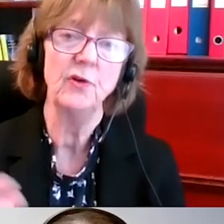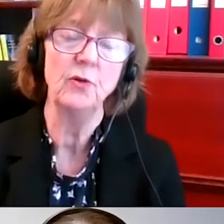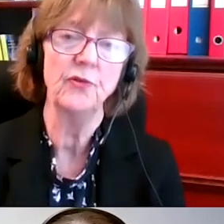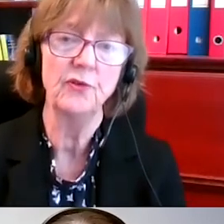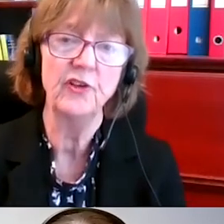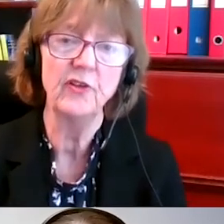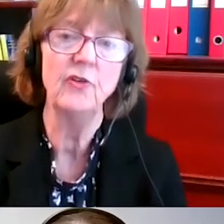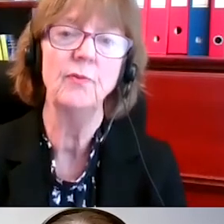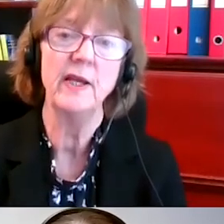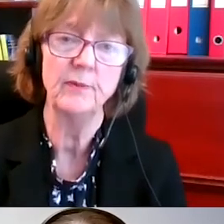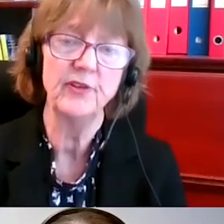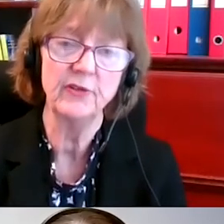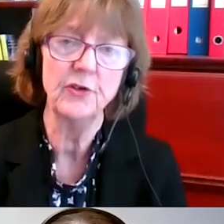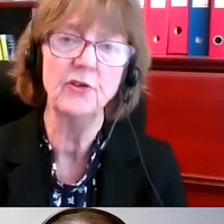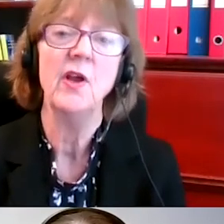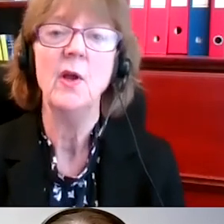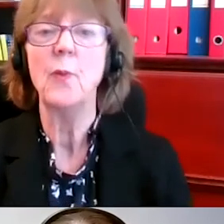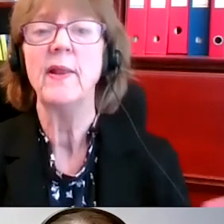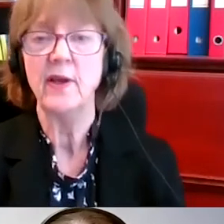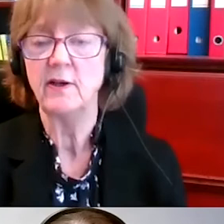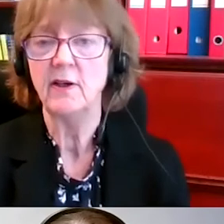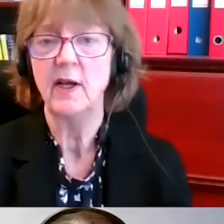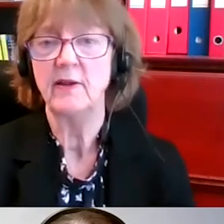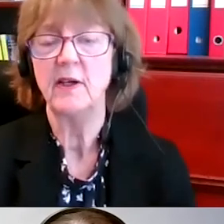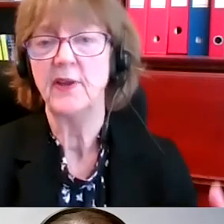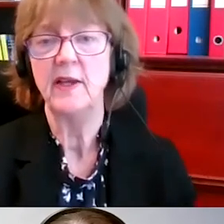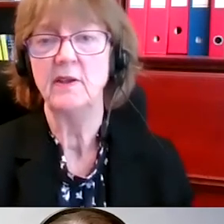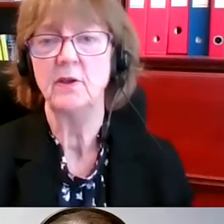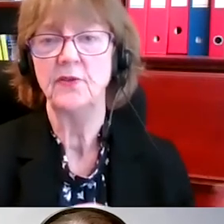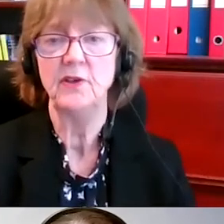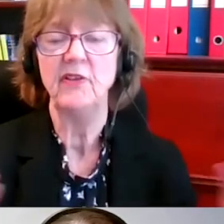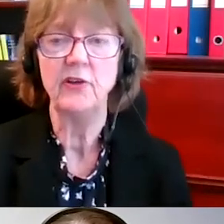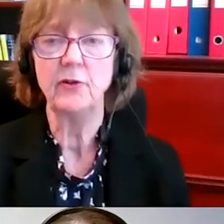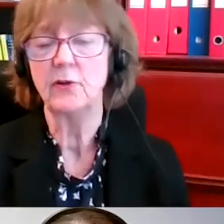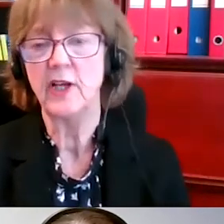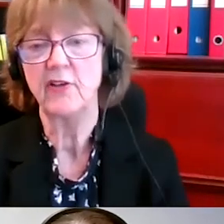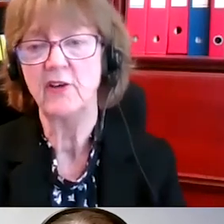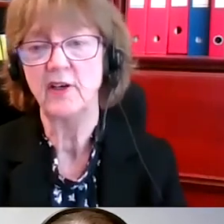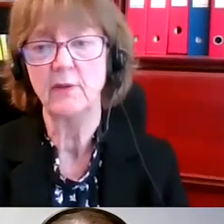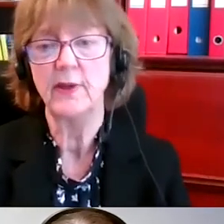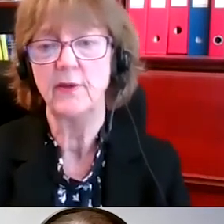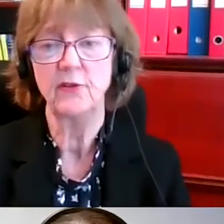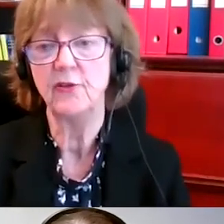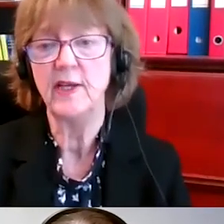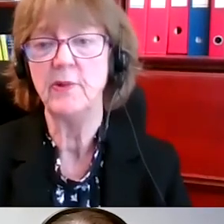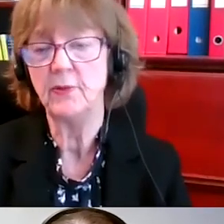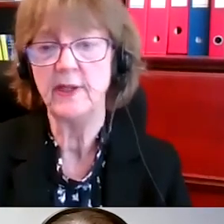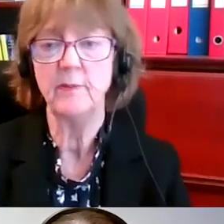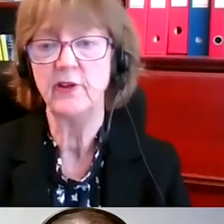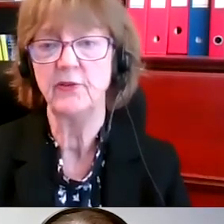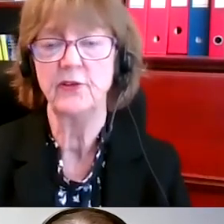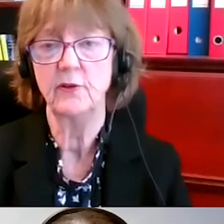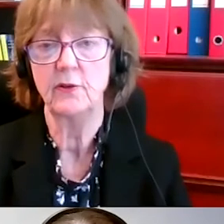more difficult for children to make themselves heard when they are at the other end of a digital connection with a screen